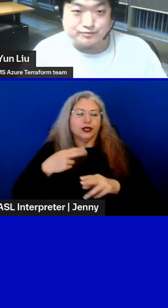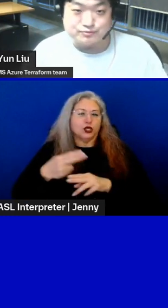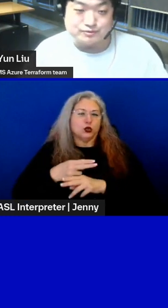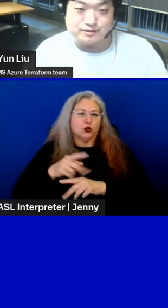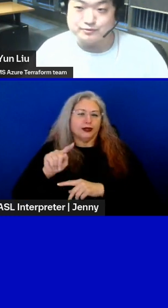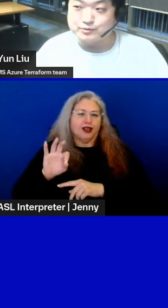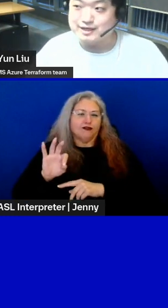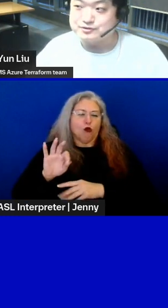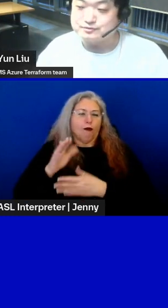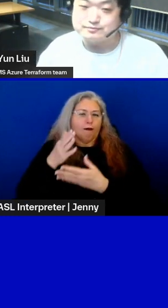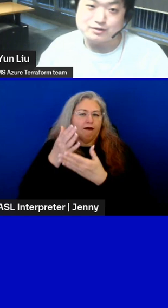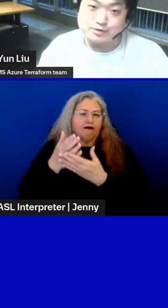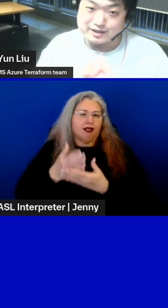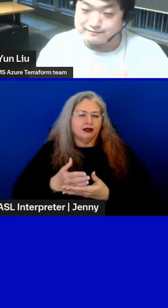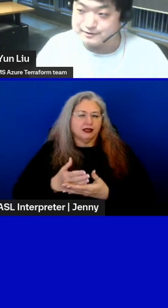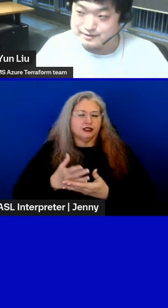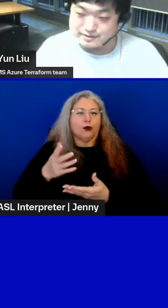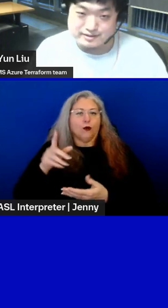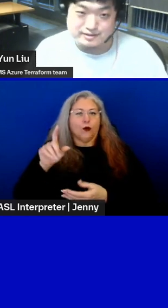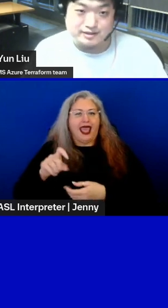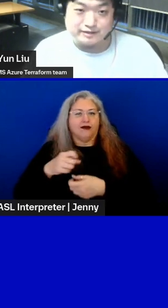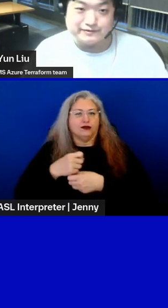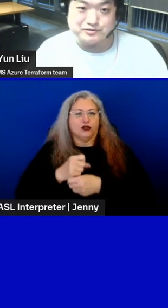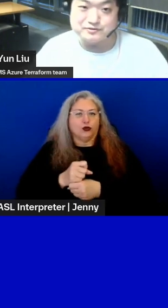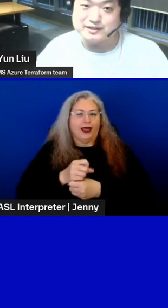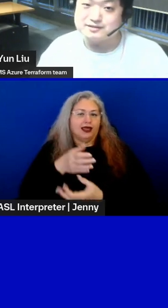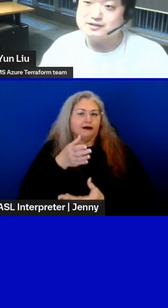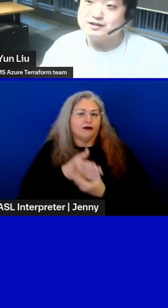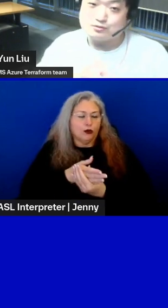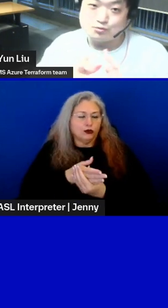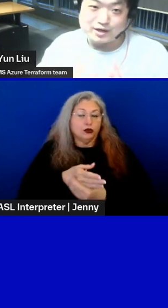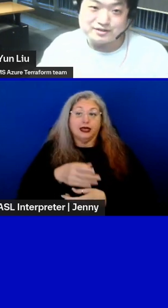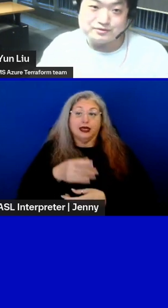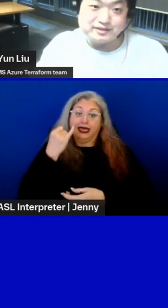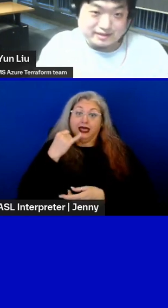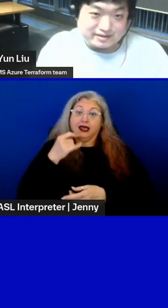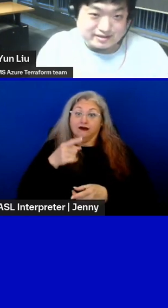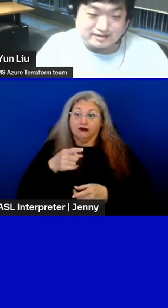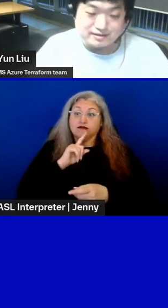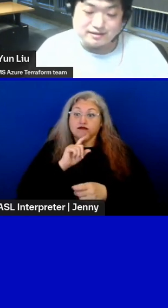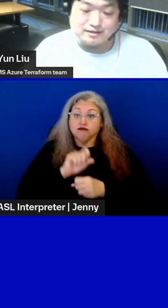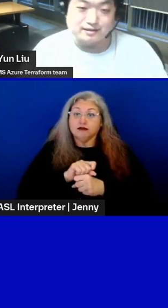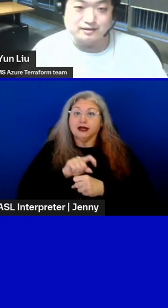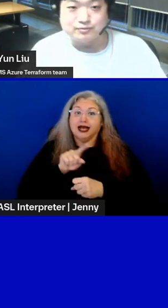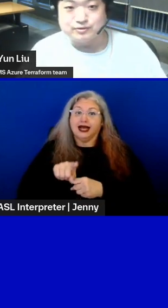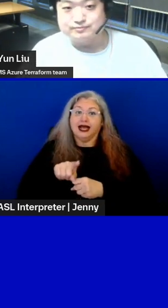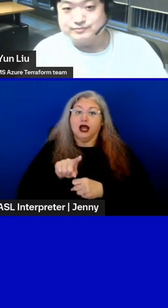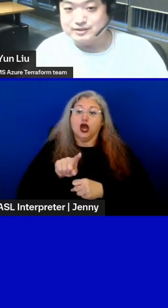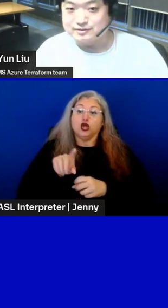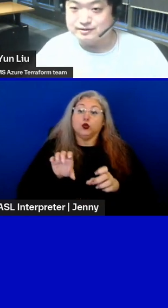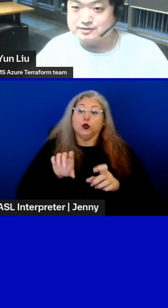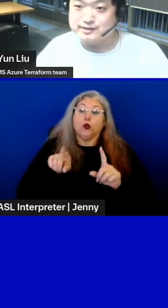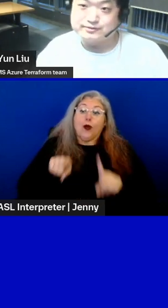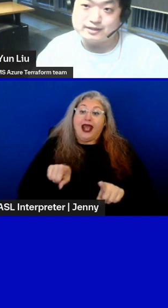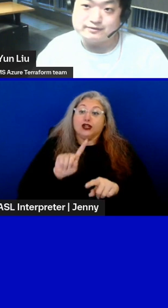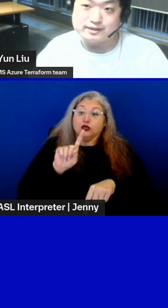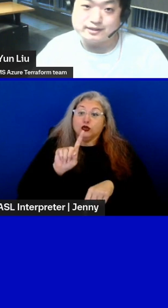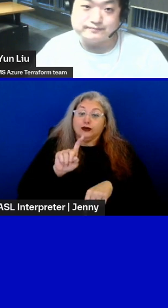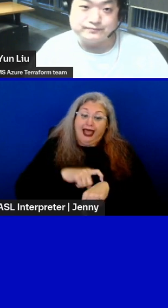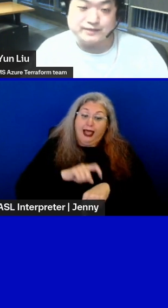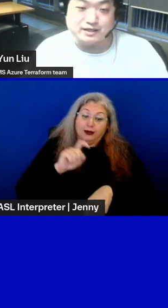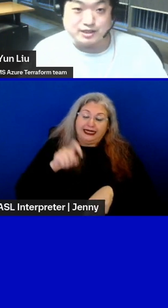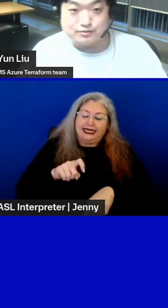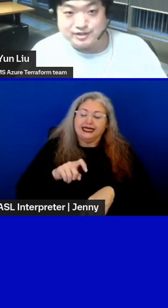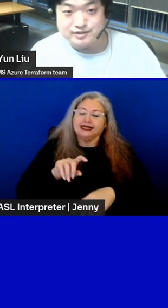so if you we have to create folders. If you do this when you need this, it will slow down